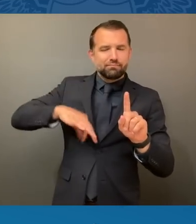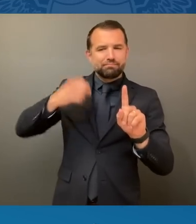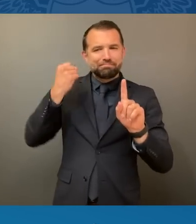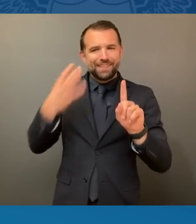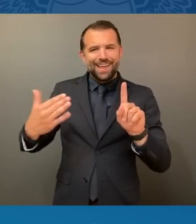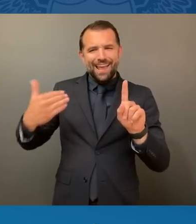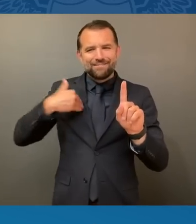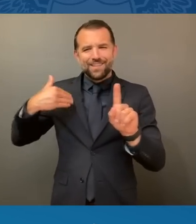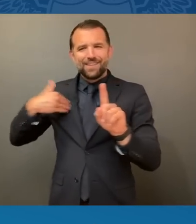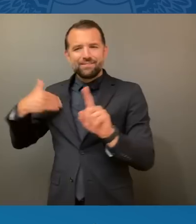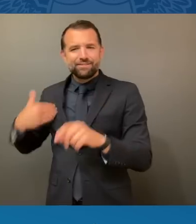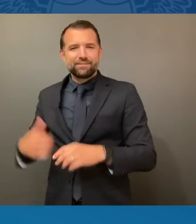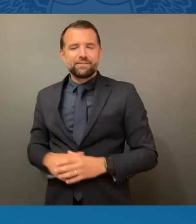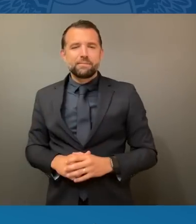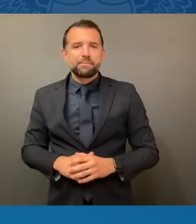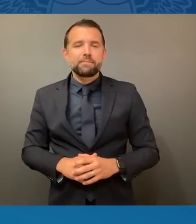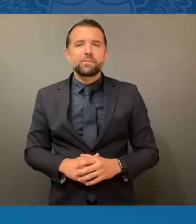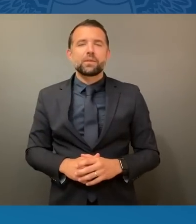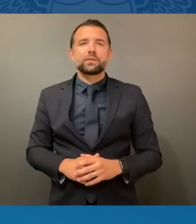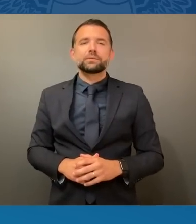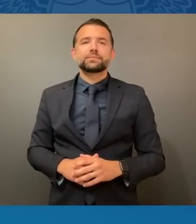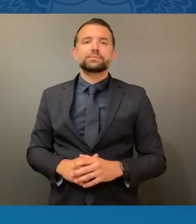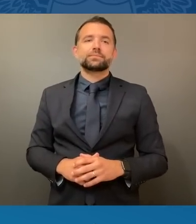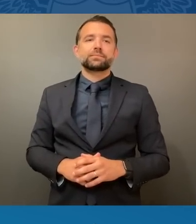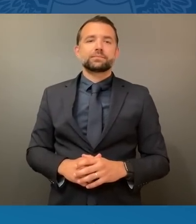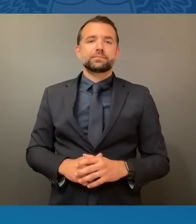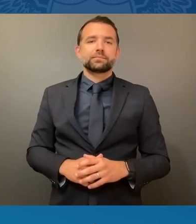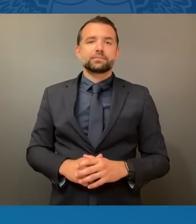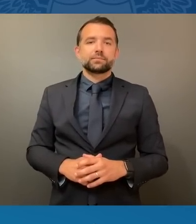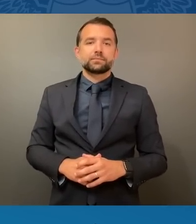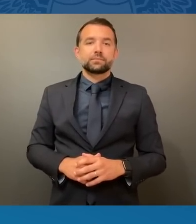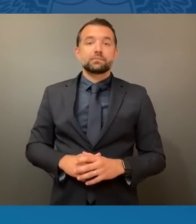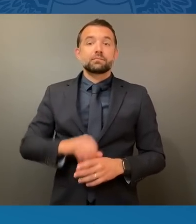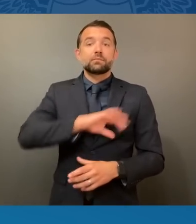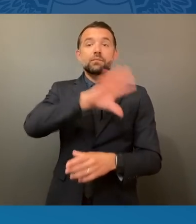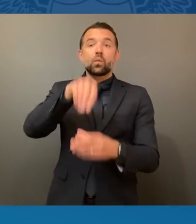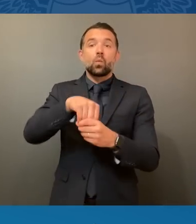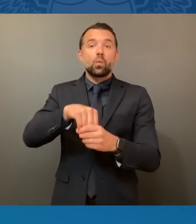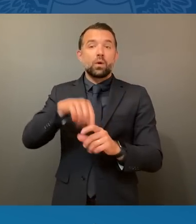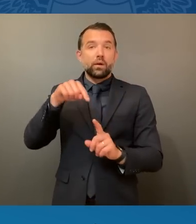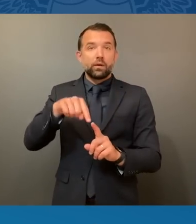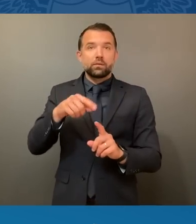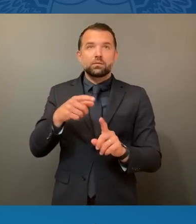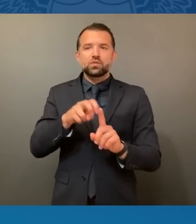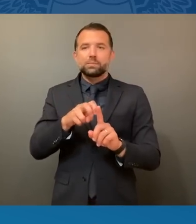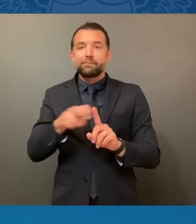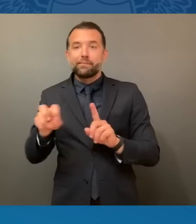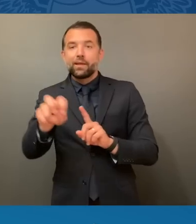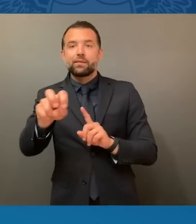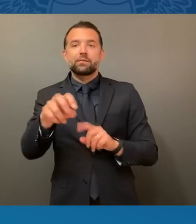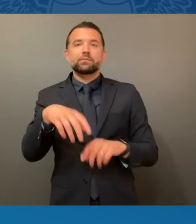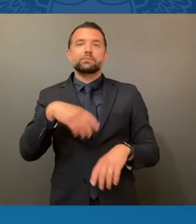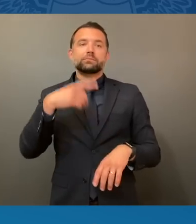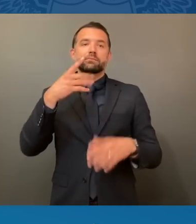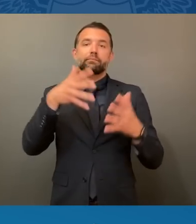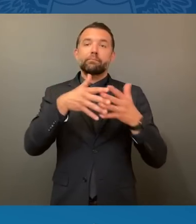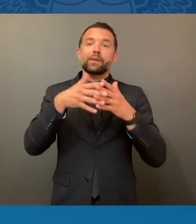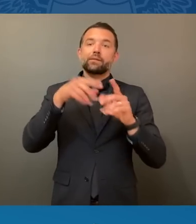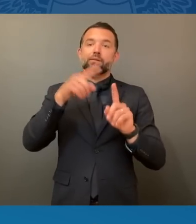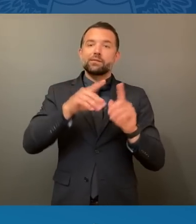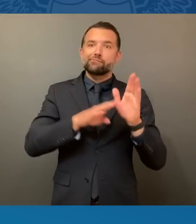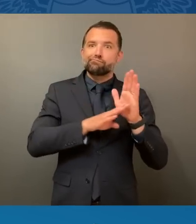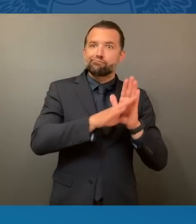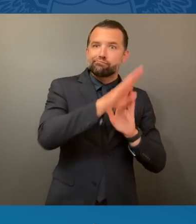Because I really do think of it as being part of a pathway to accelerating and in some